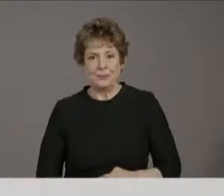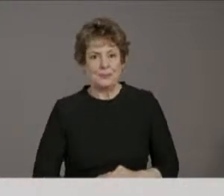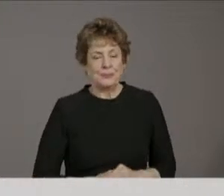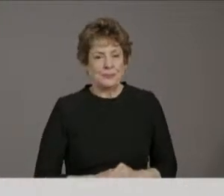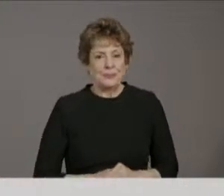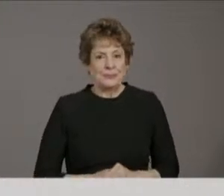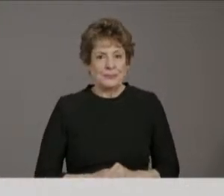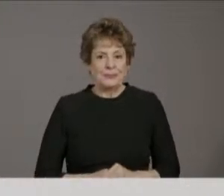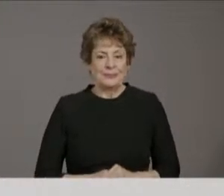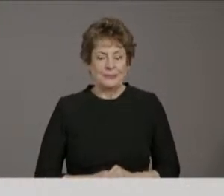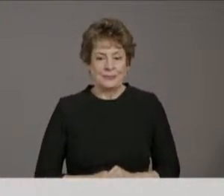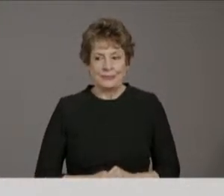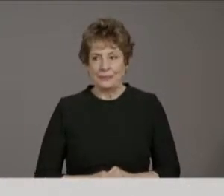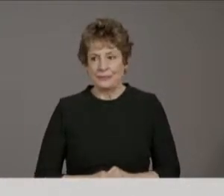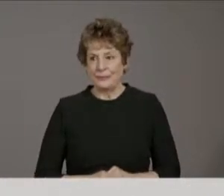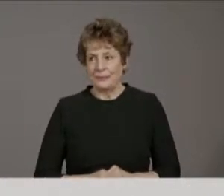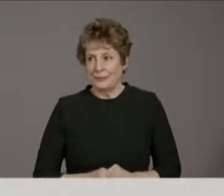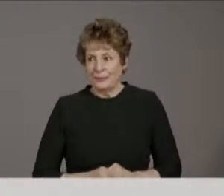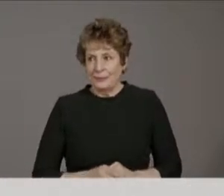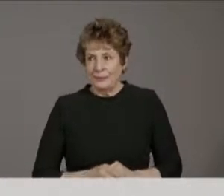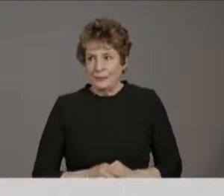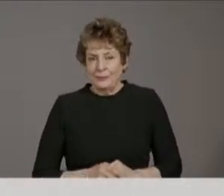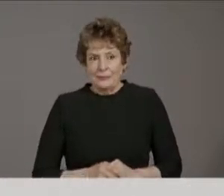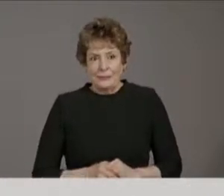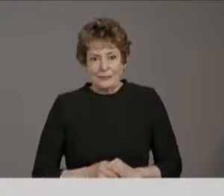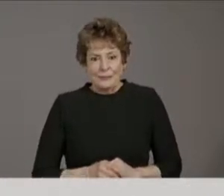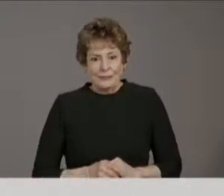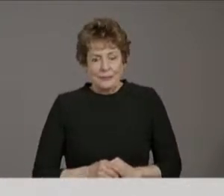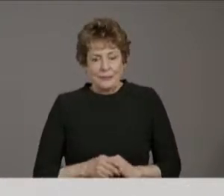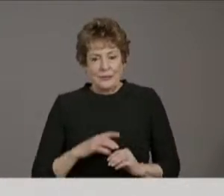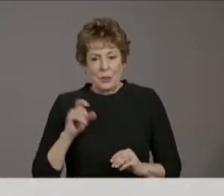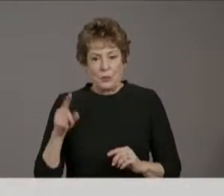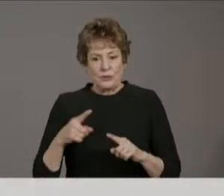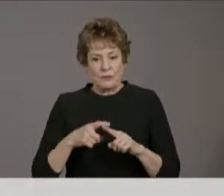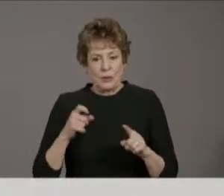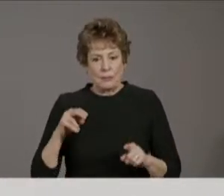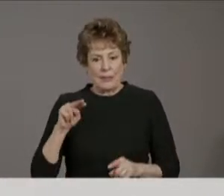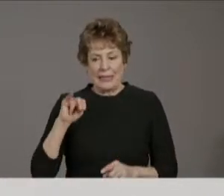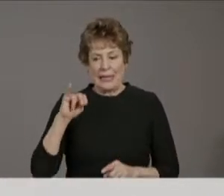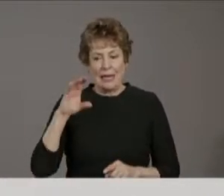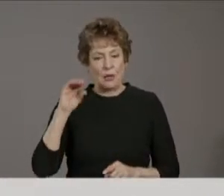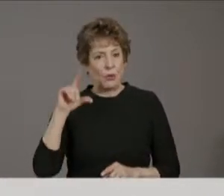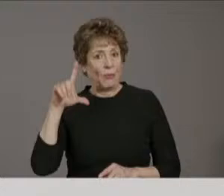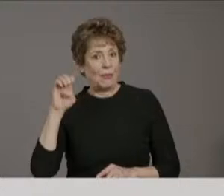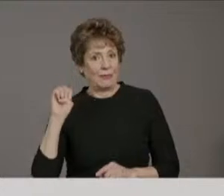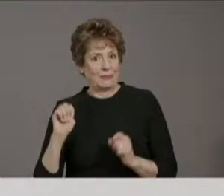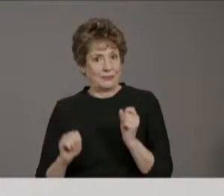is a second question from Nicole Grigg. Hi, Nicole.